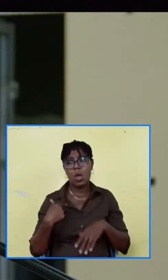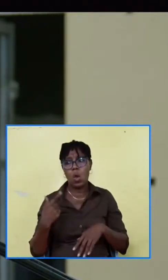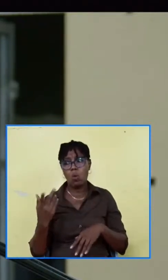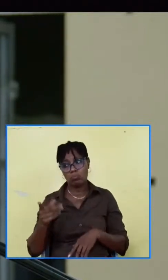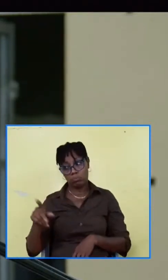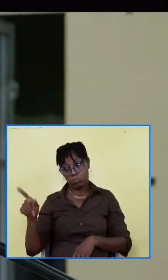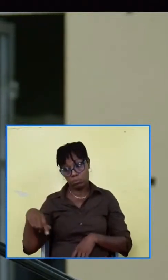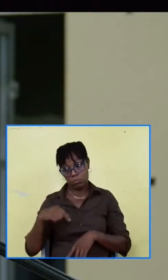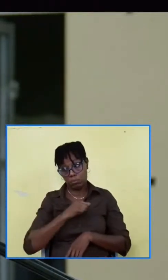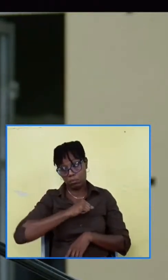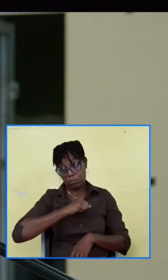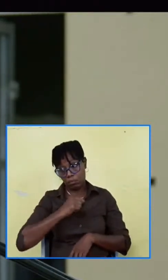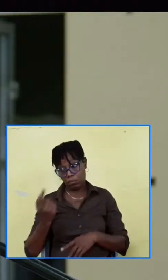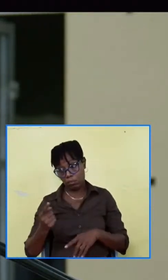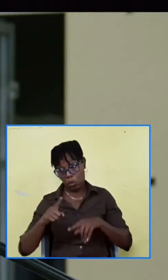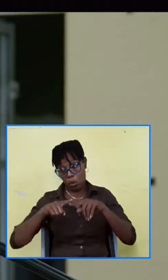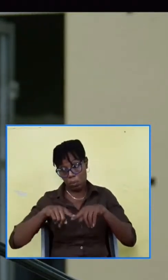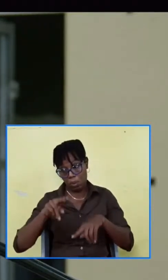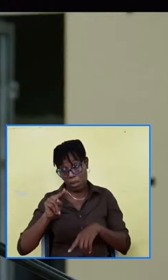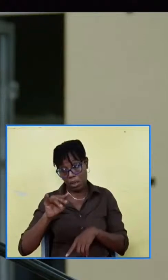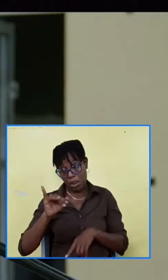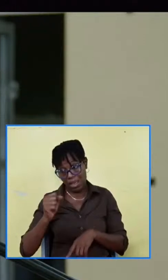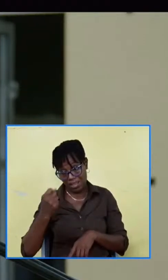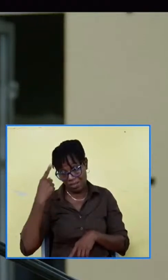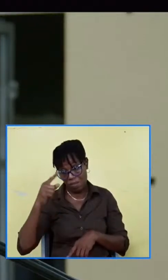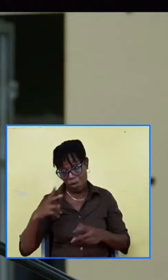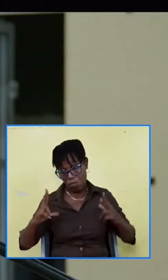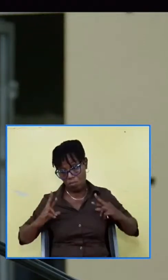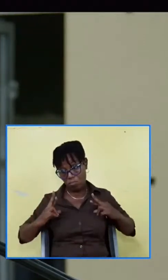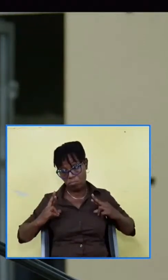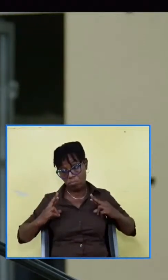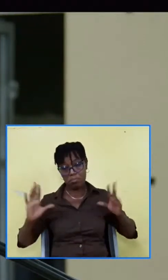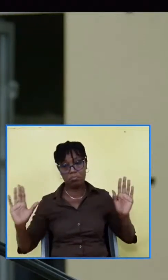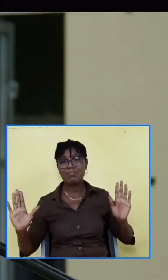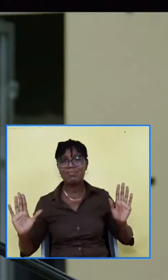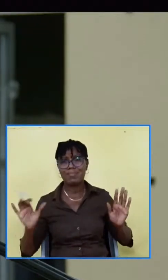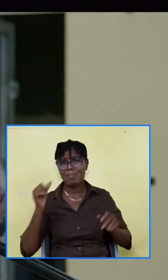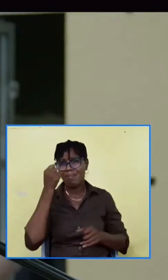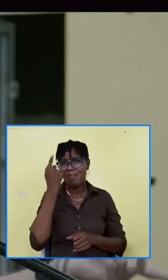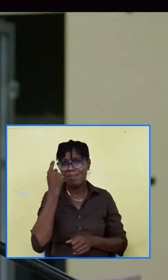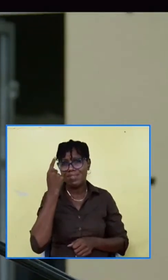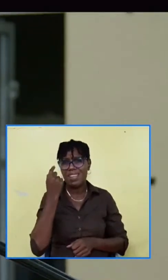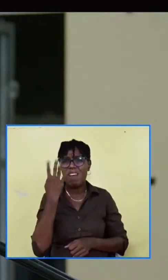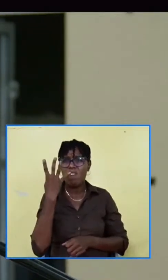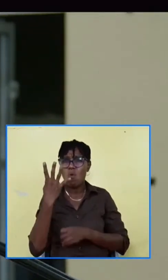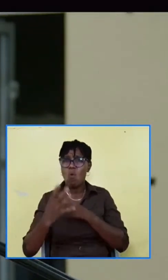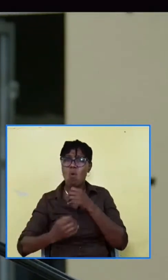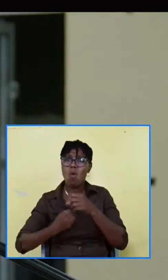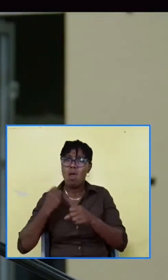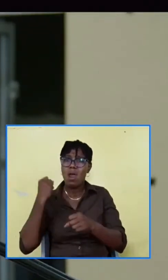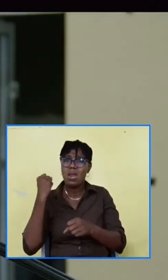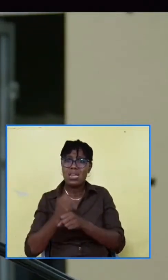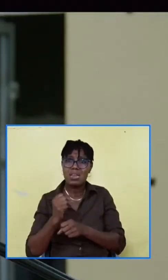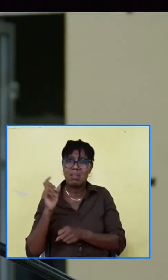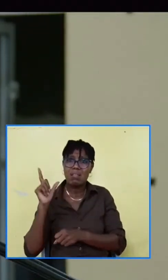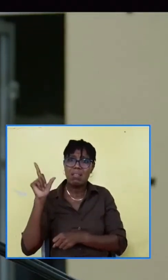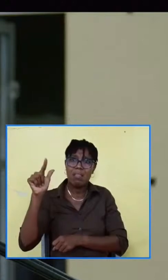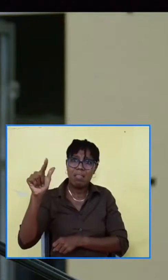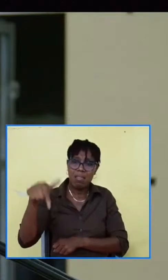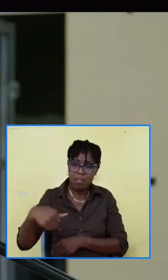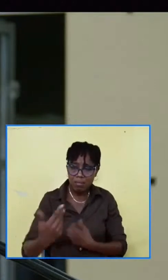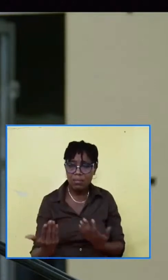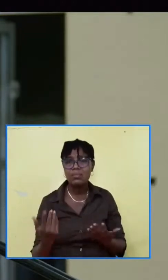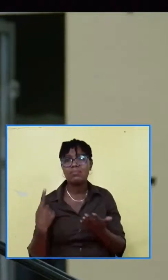NIS for retirement. So this discussion that we're having here is probably about 4 years later than it should have been. In